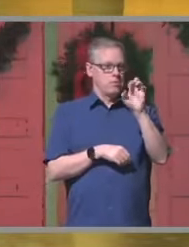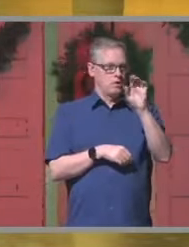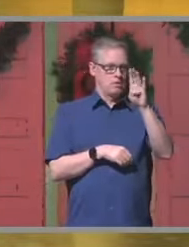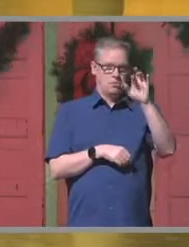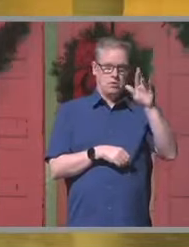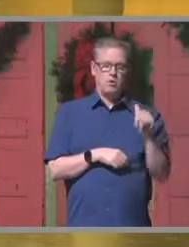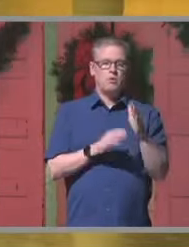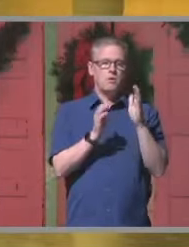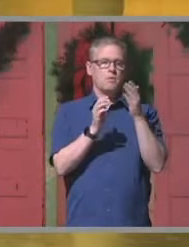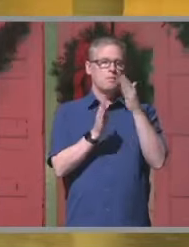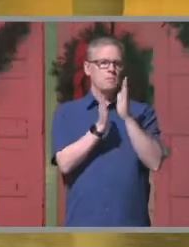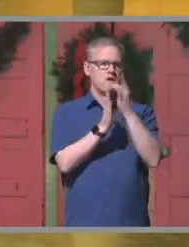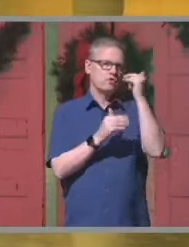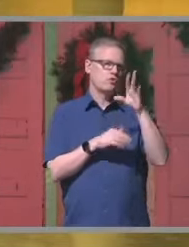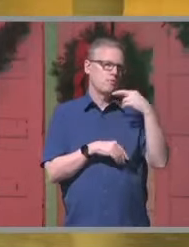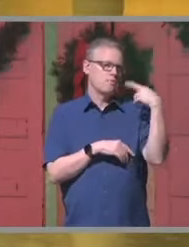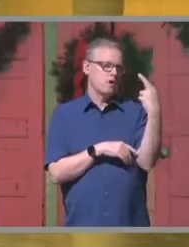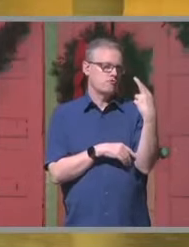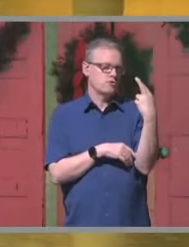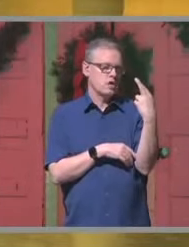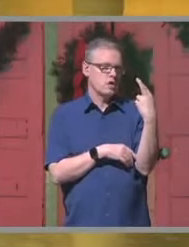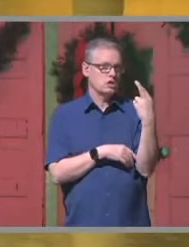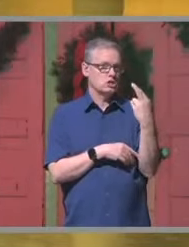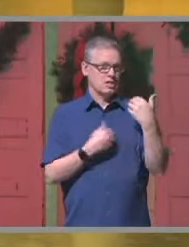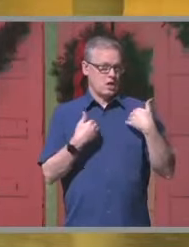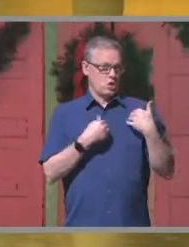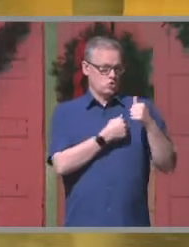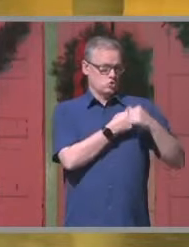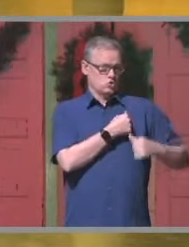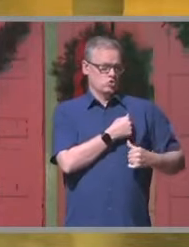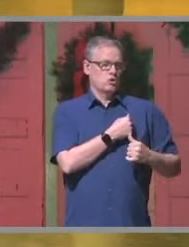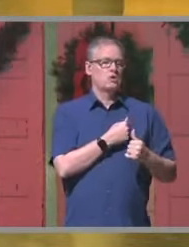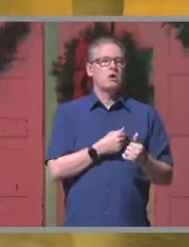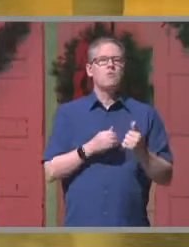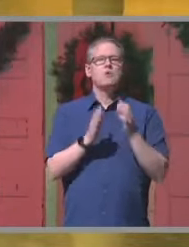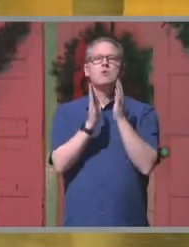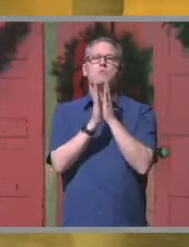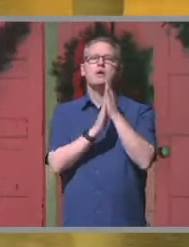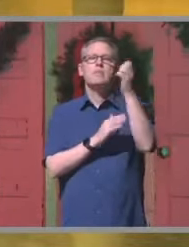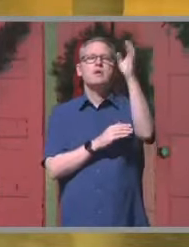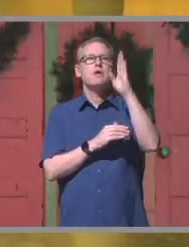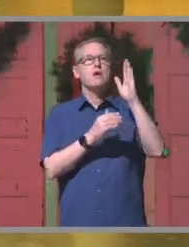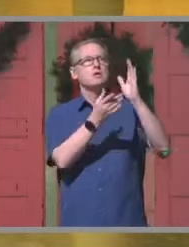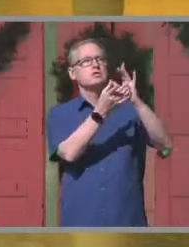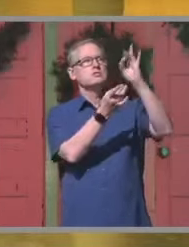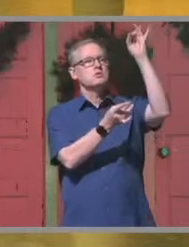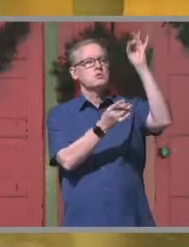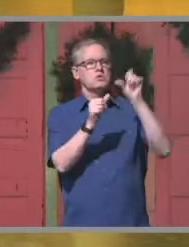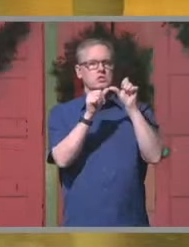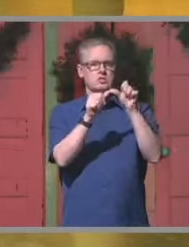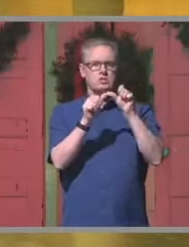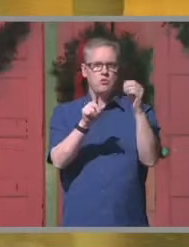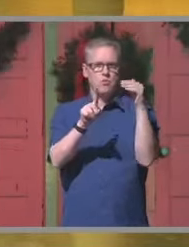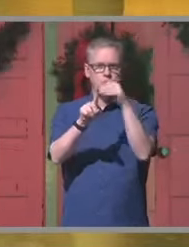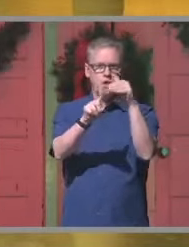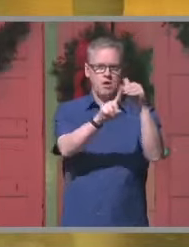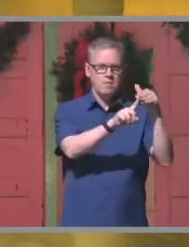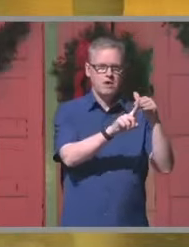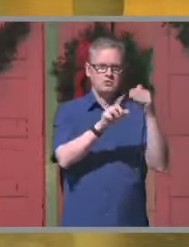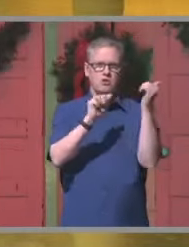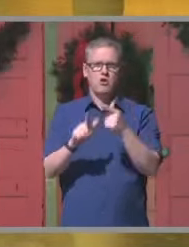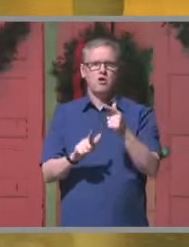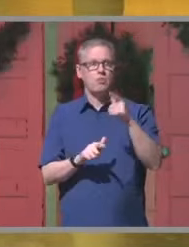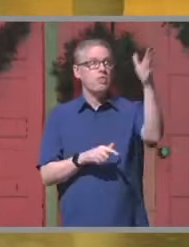for your best friend as she undergoes surgery. And we're praying that God's Spirit continually reminds us all that our